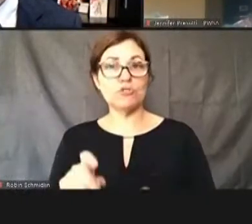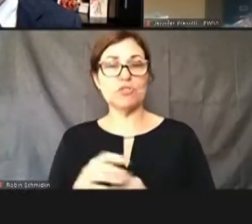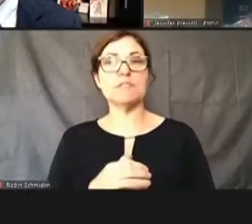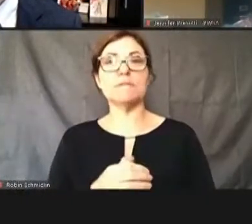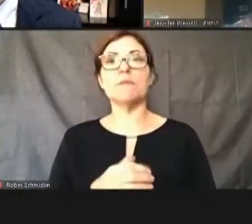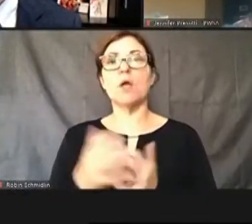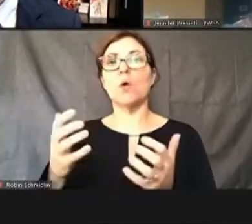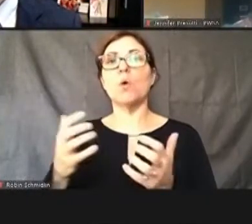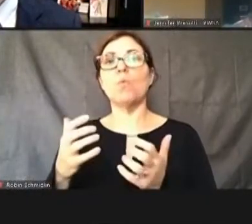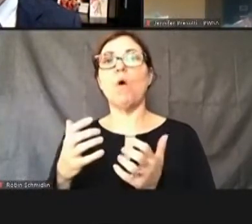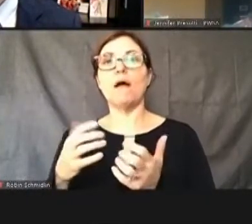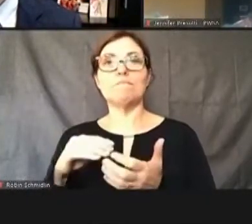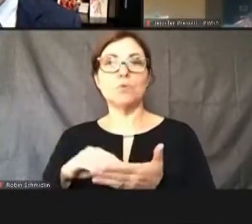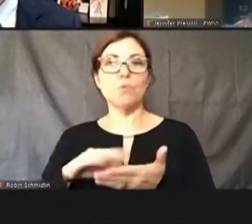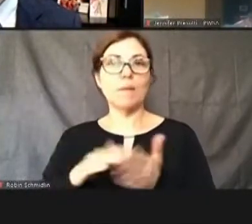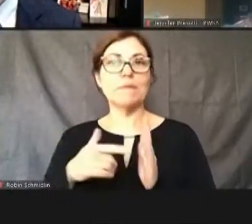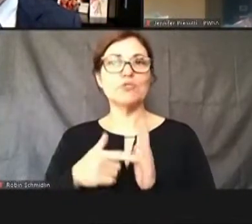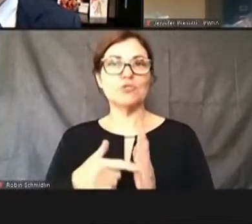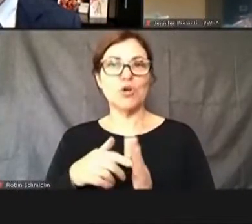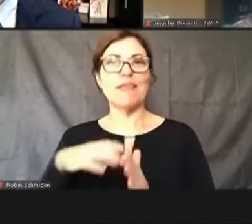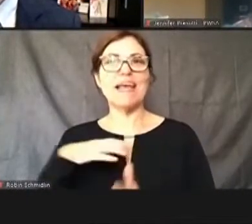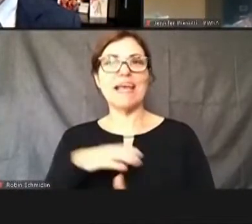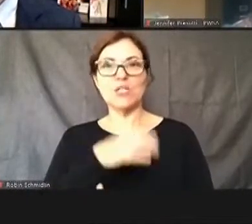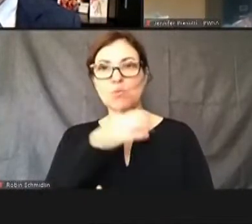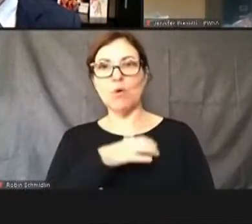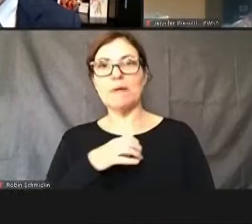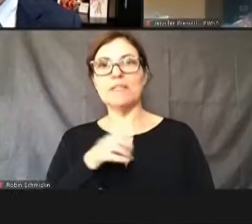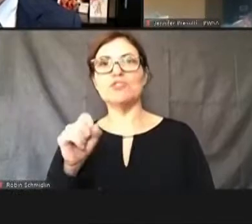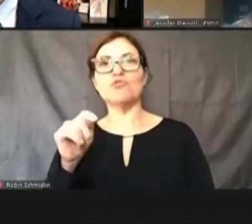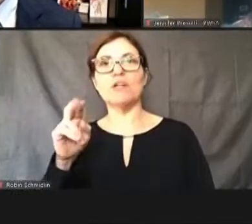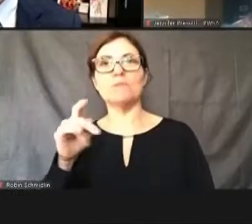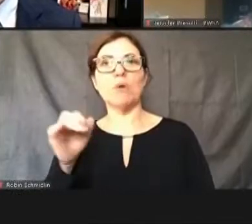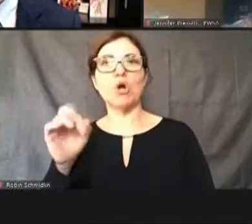been joined by Councilwoman Strasburger. Hi there.